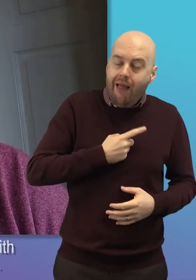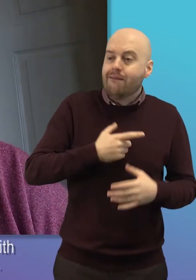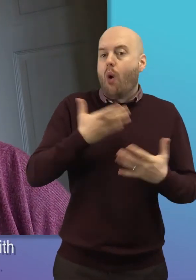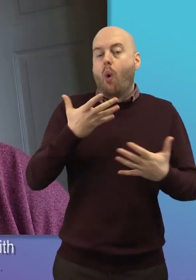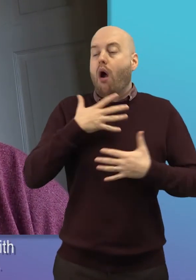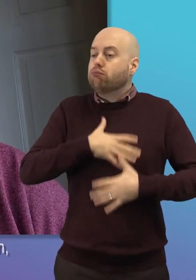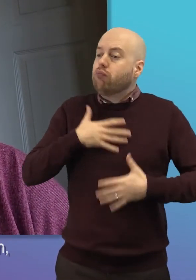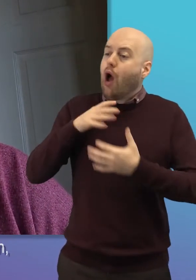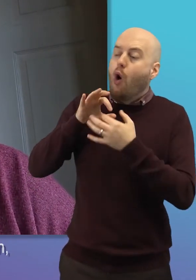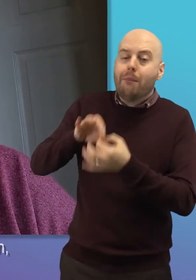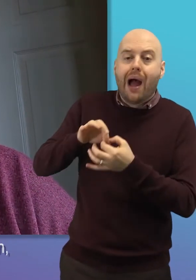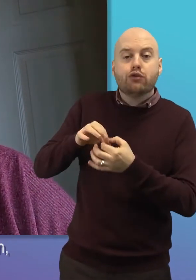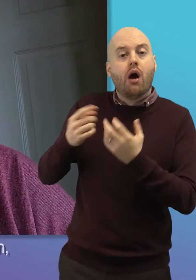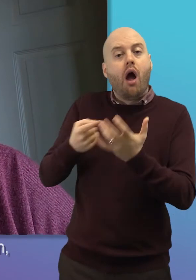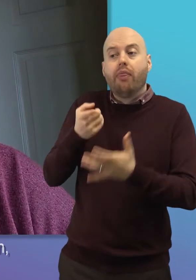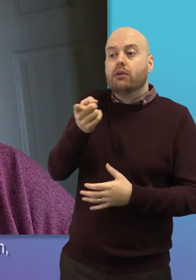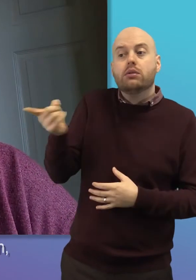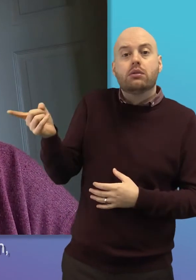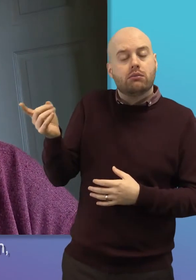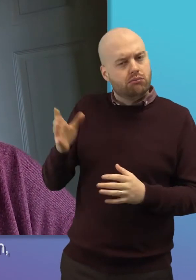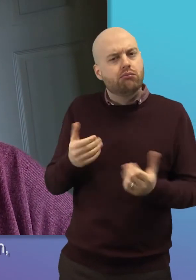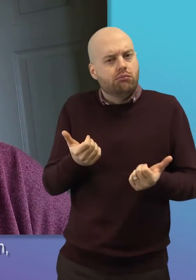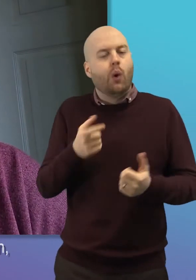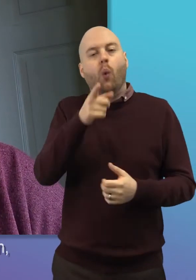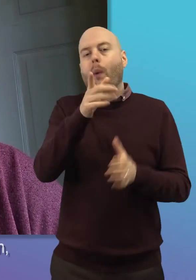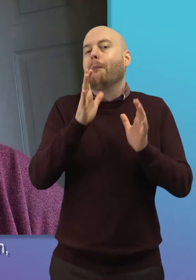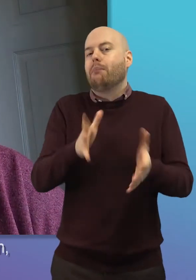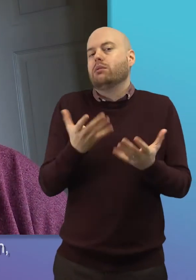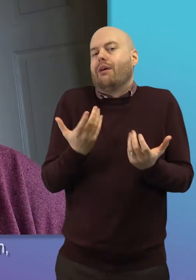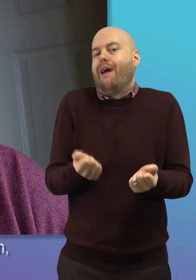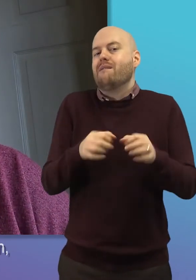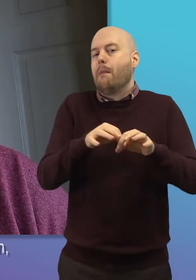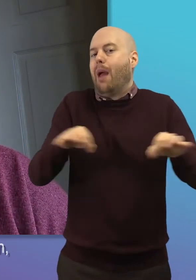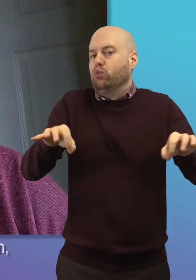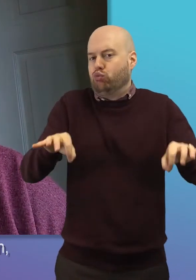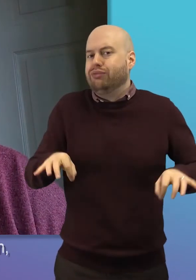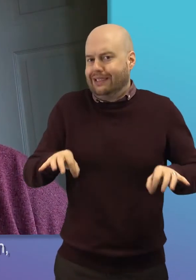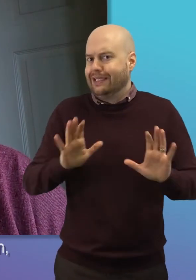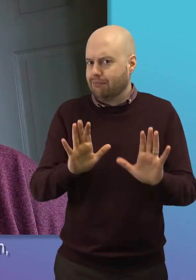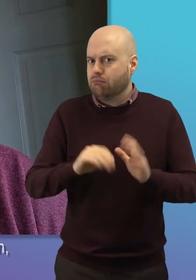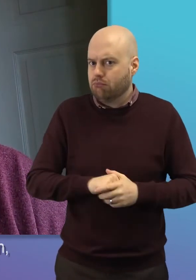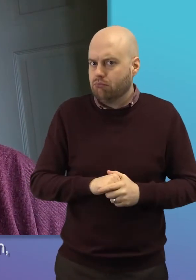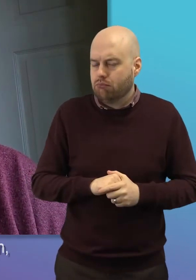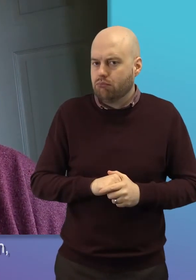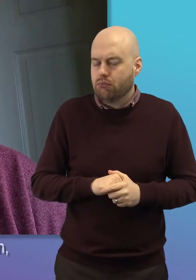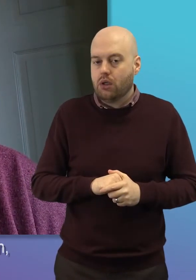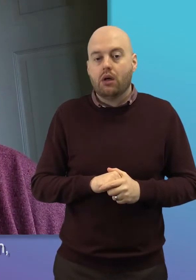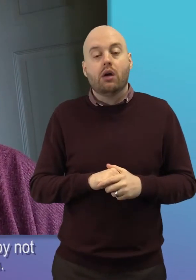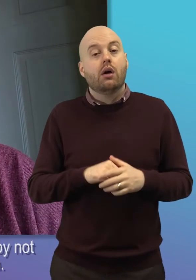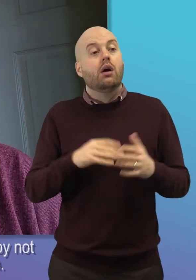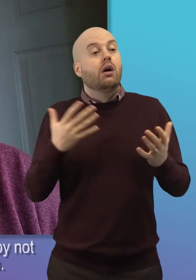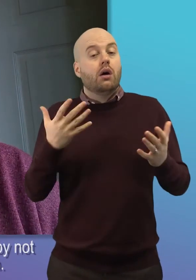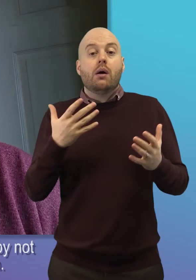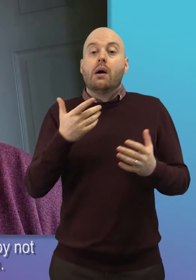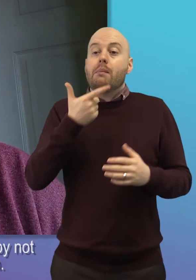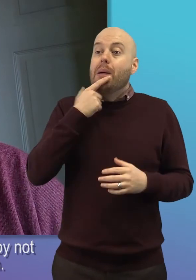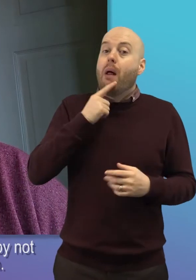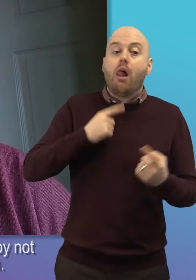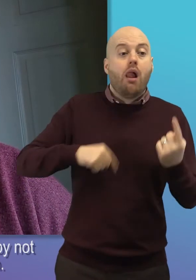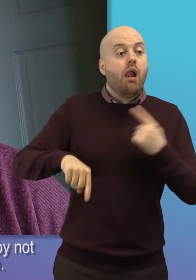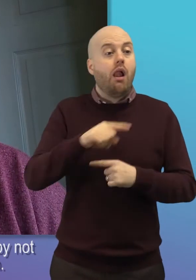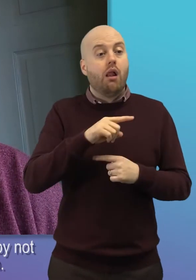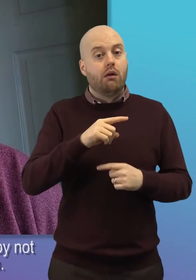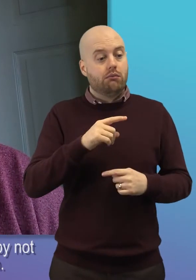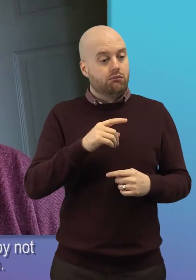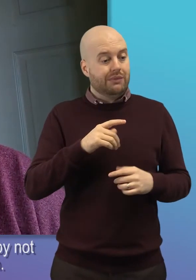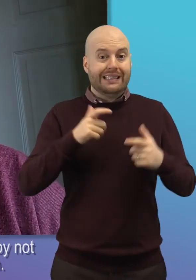place. So yeah, maybe someone is just doing the best that they can, which can help take the sting out of things for us. But it's been shown that